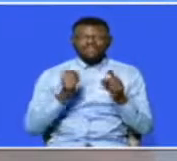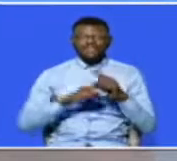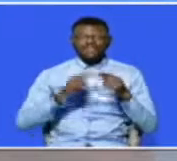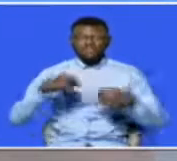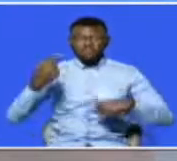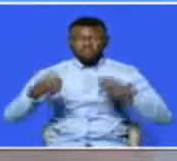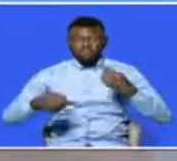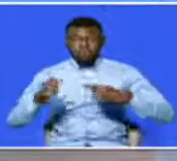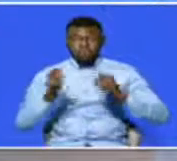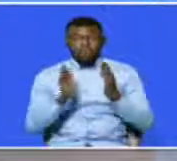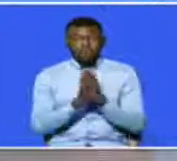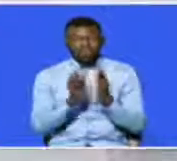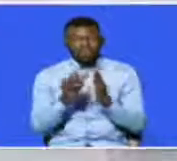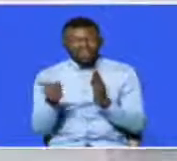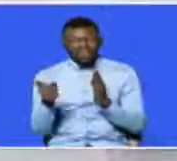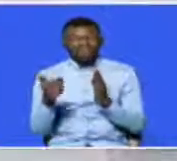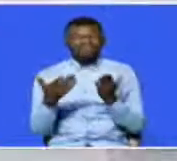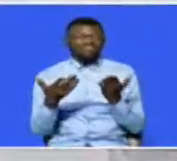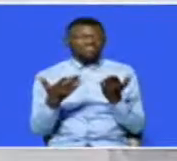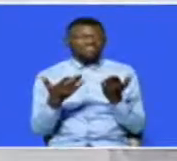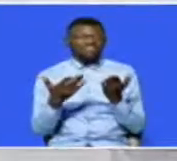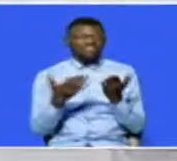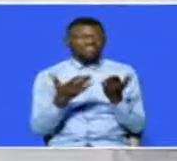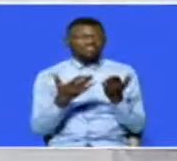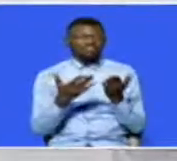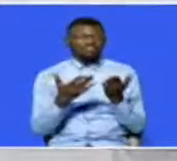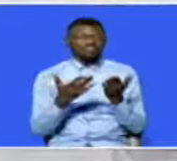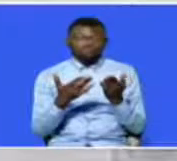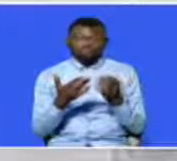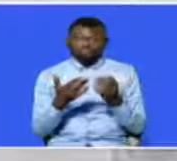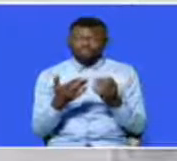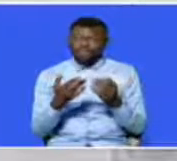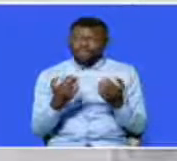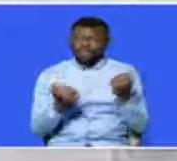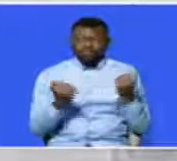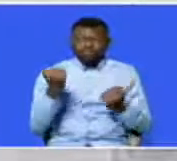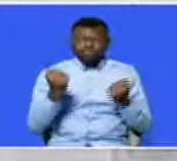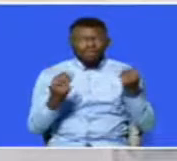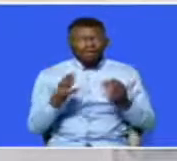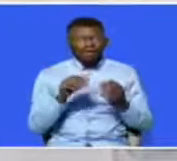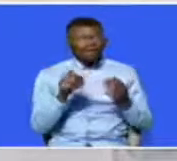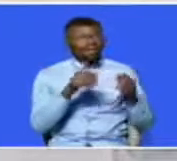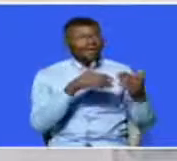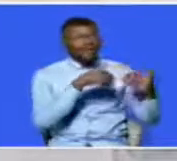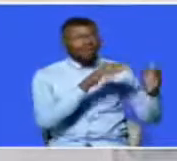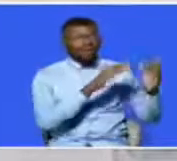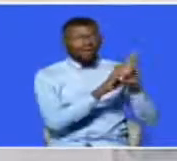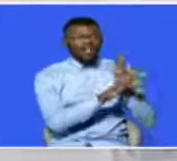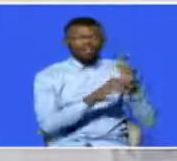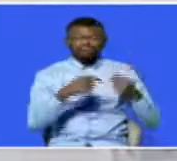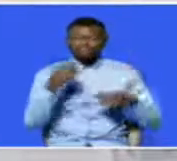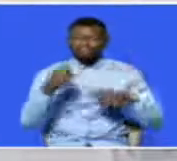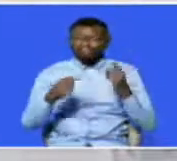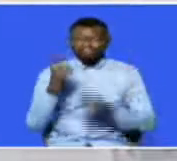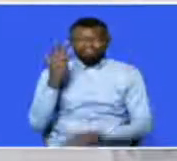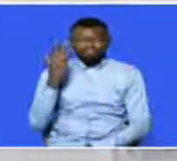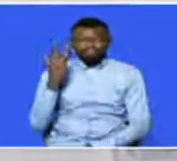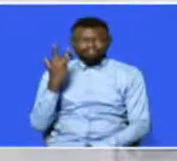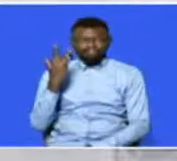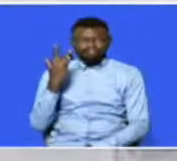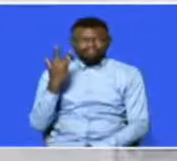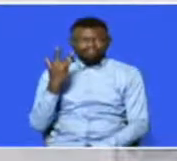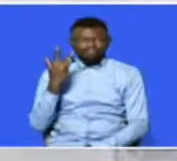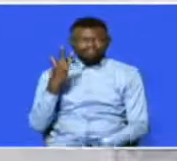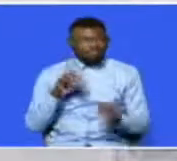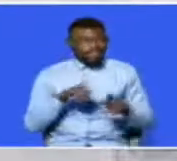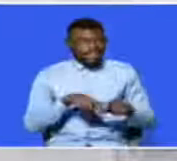boys. Ile kitu inafanya wadereva watoke nje washinde ni hizo ni factory prepared cars,